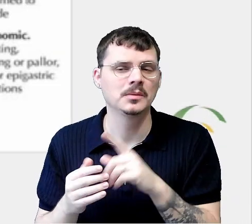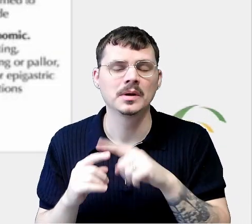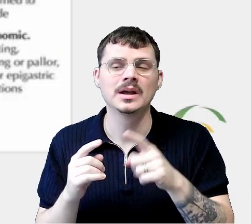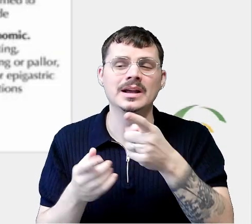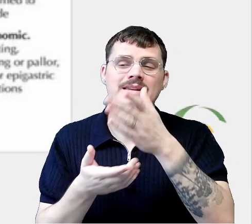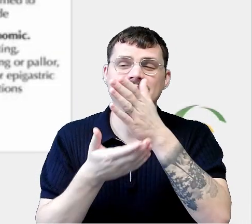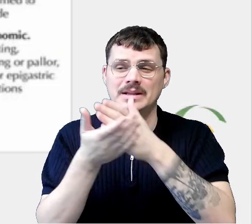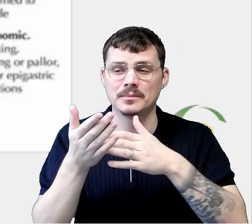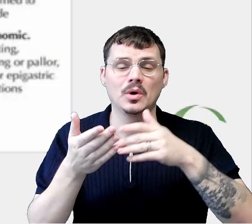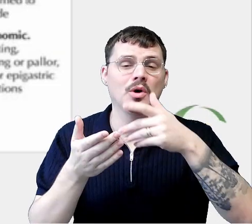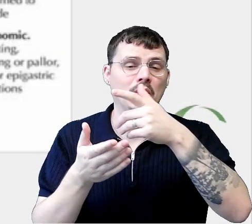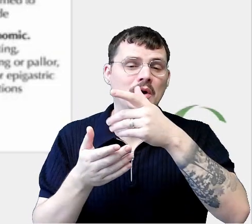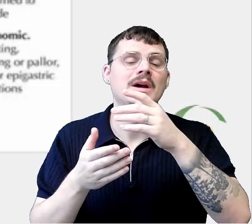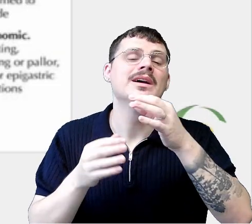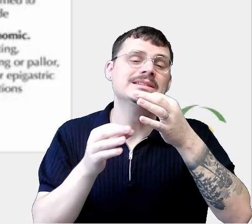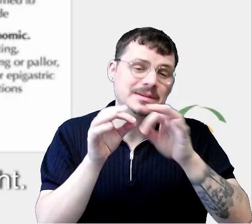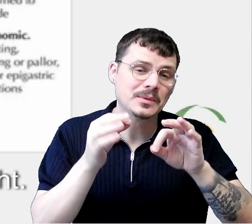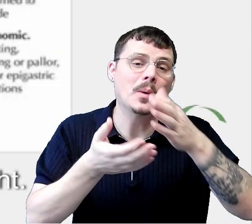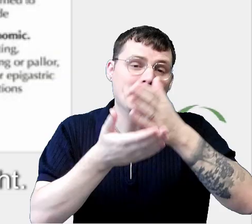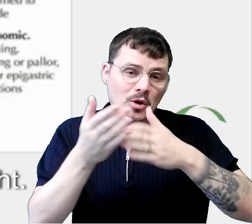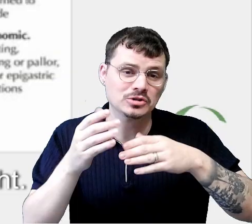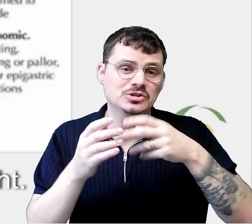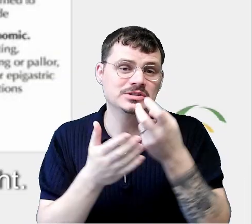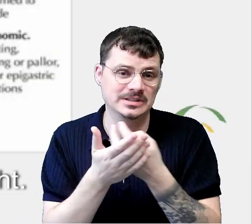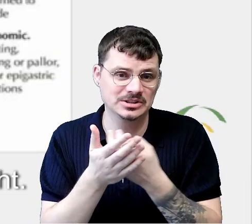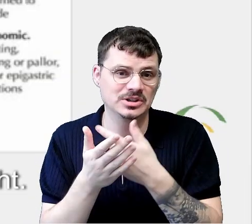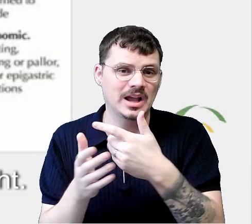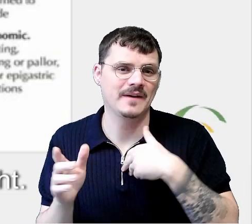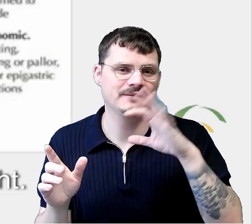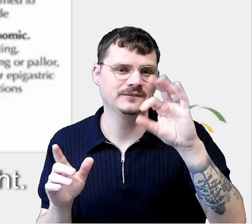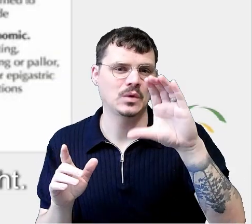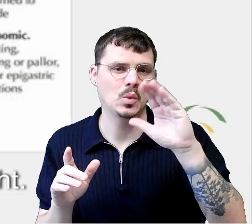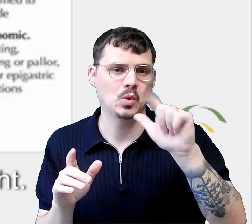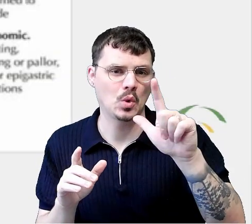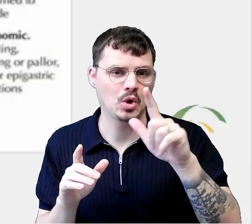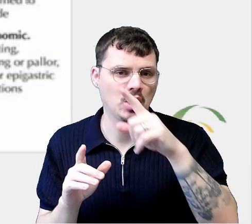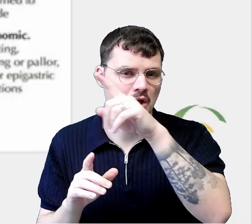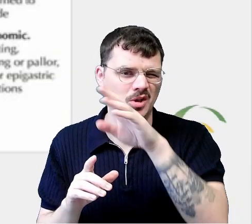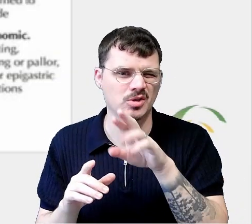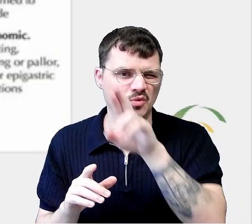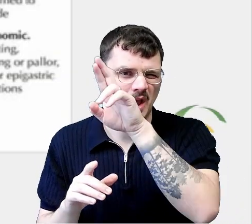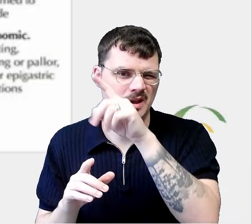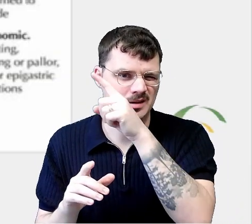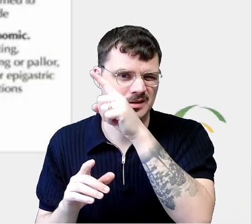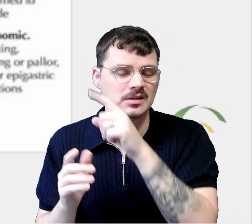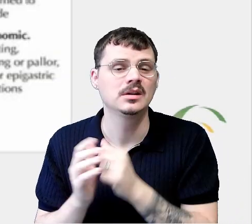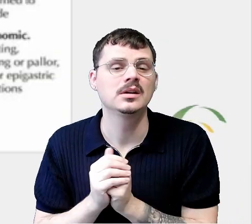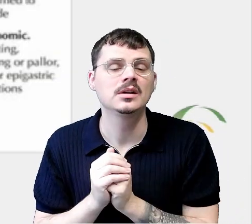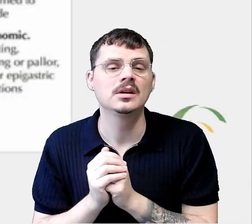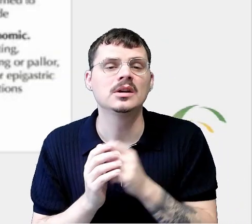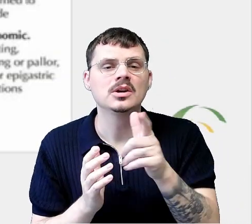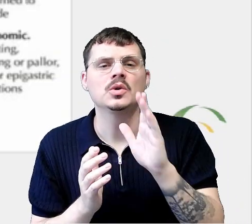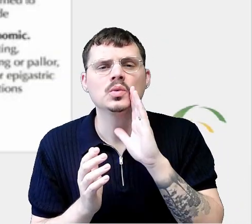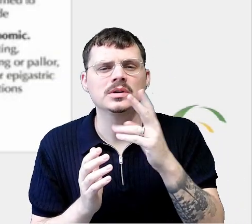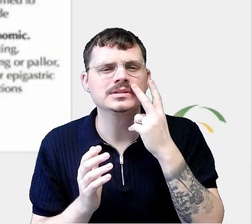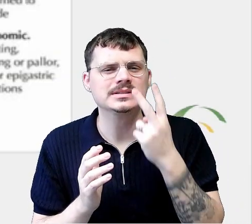partial seizures, you see a focal motor seizure there in the upper right. You'll see